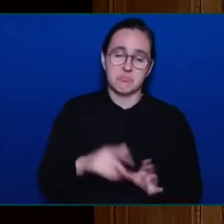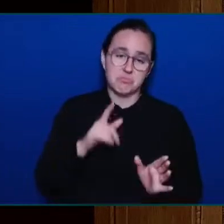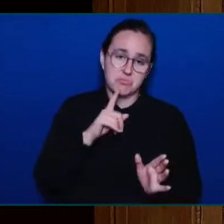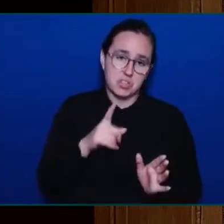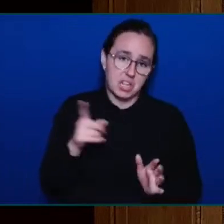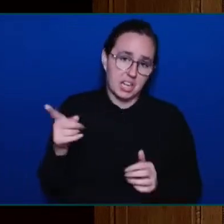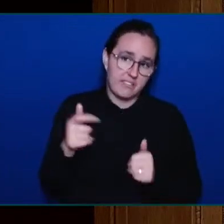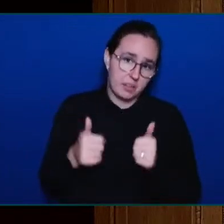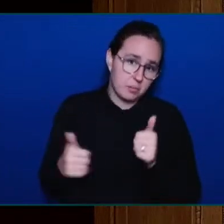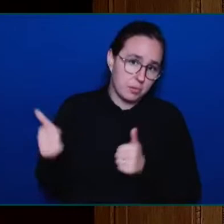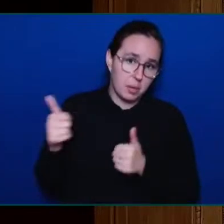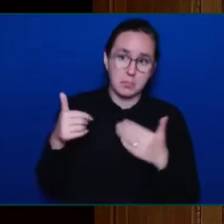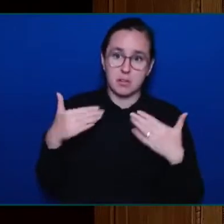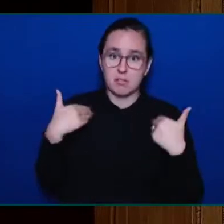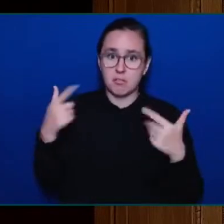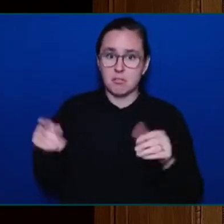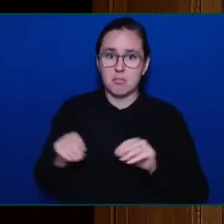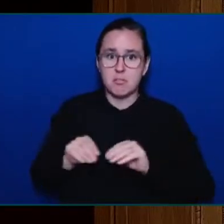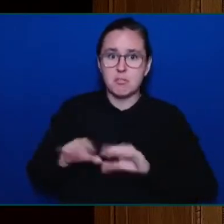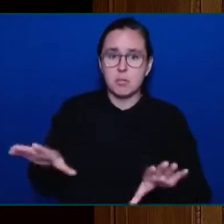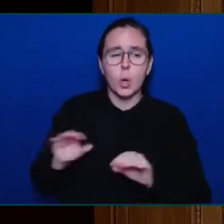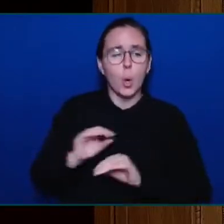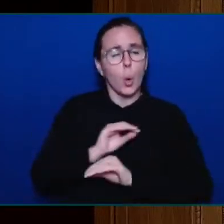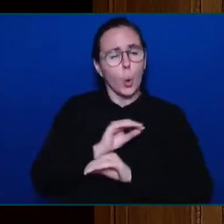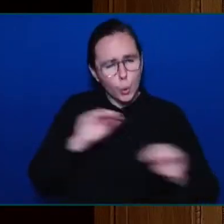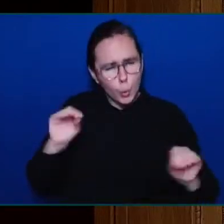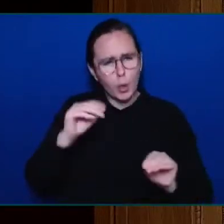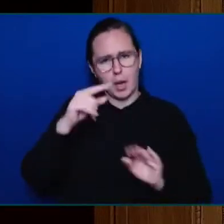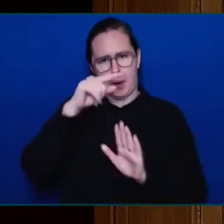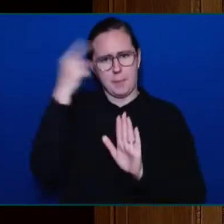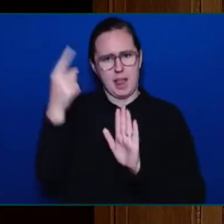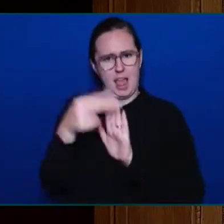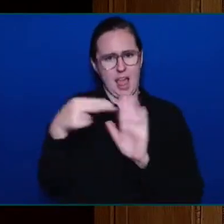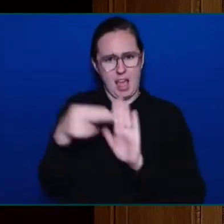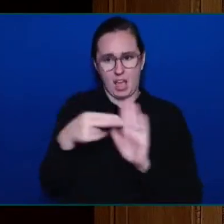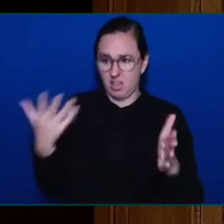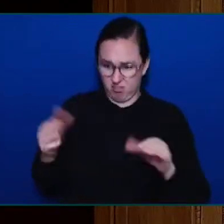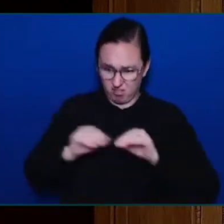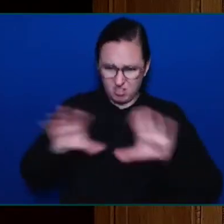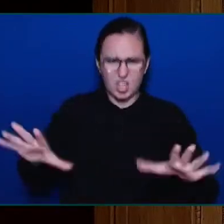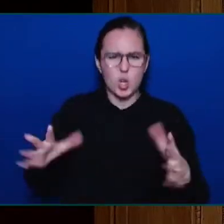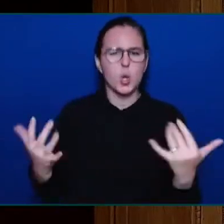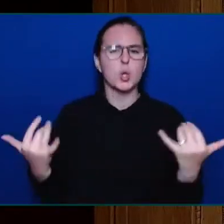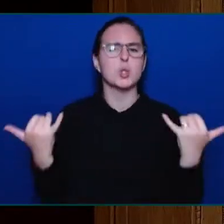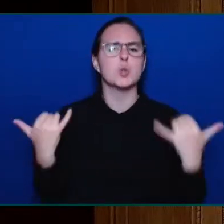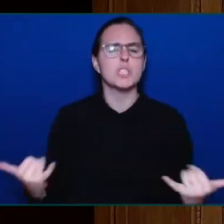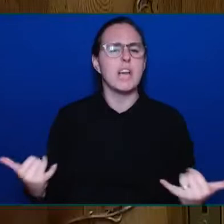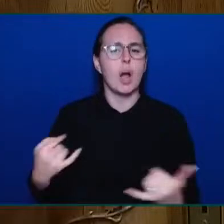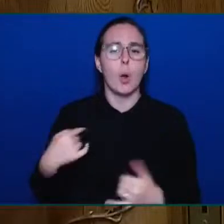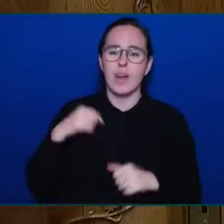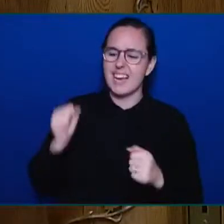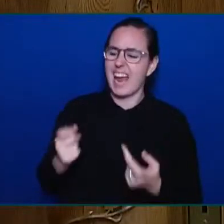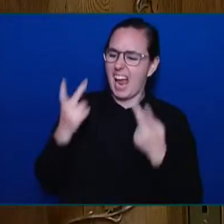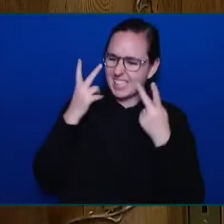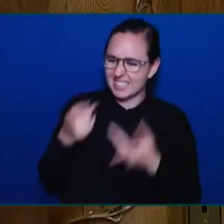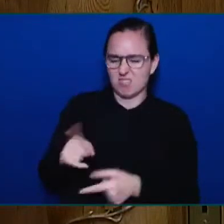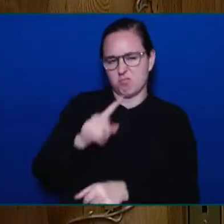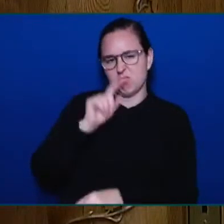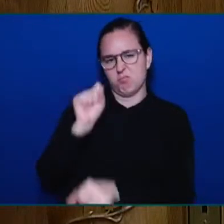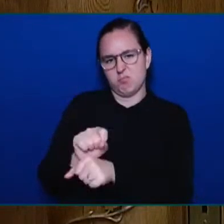unredacted so people could see the impact of these failed policies. Mr. Speaker, when will they release the report?